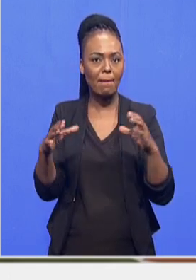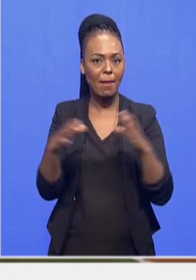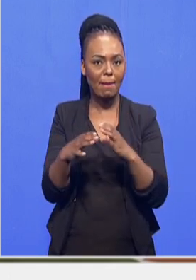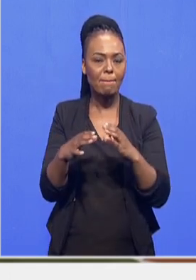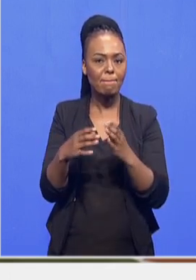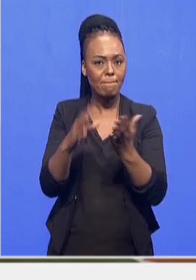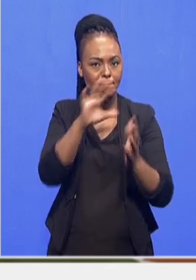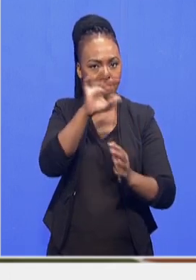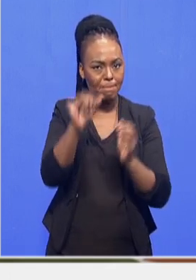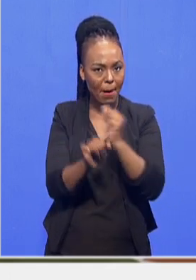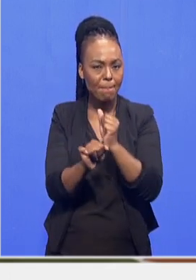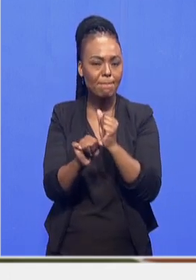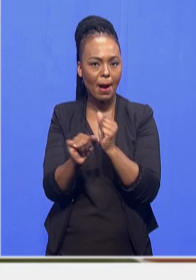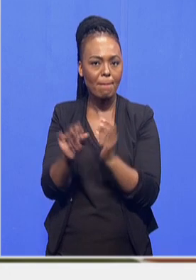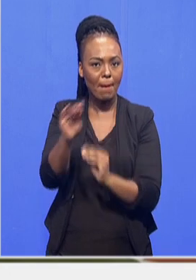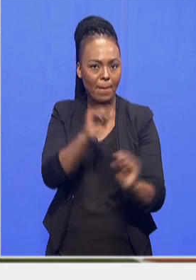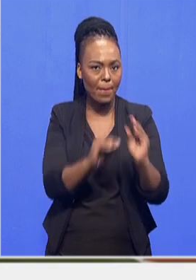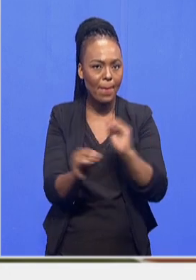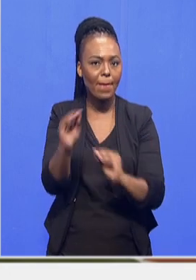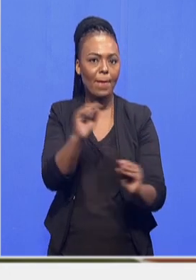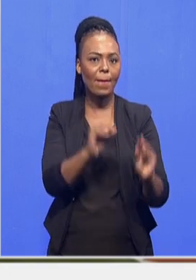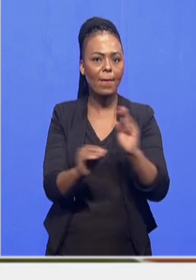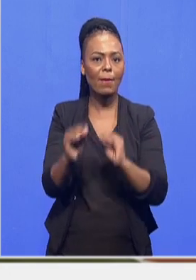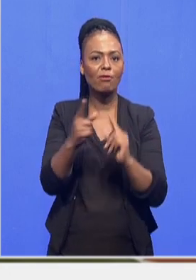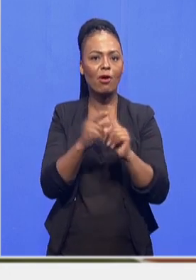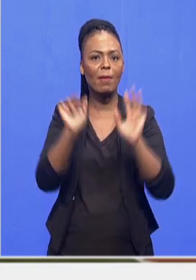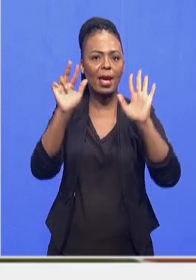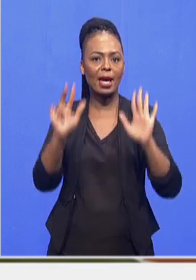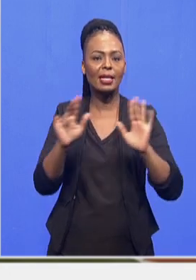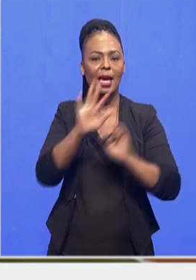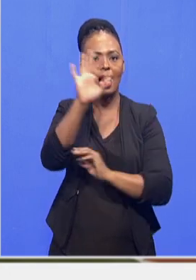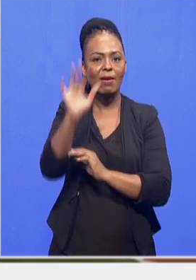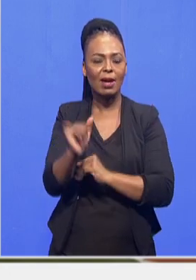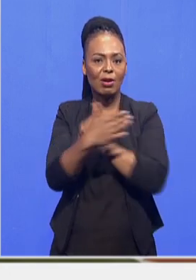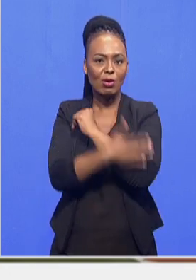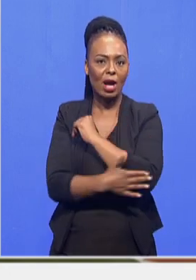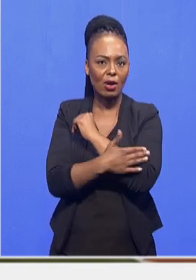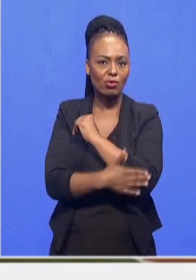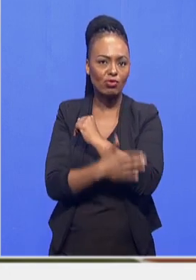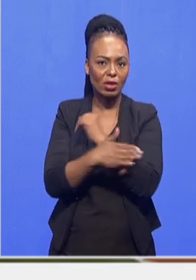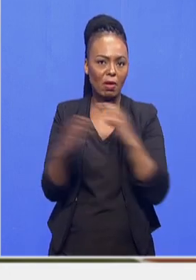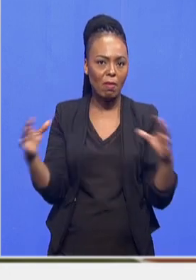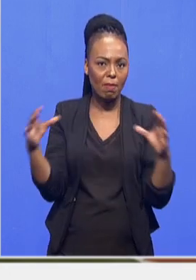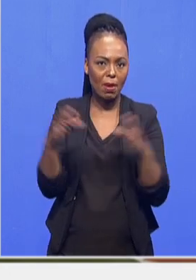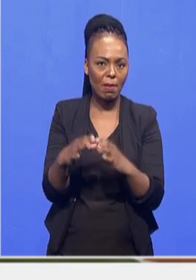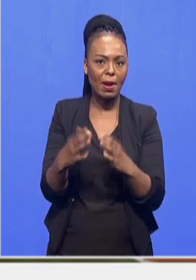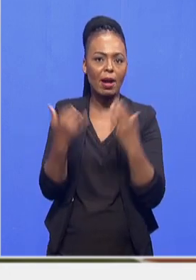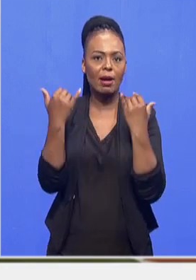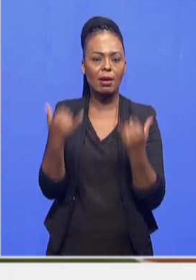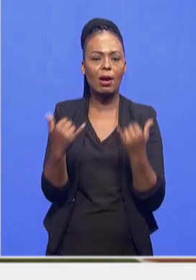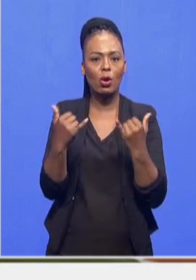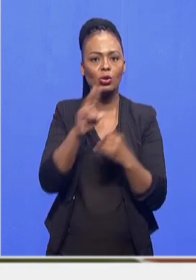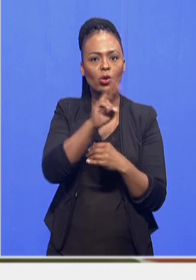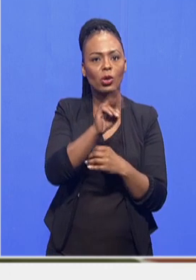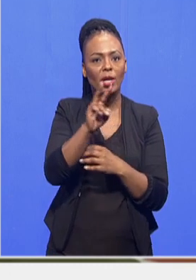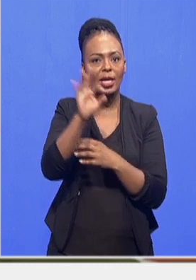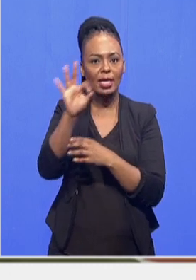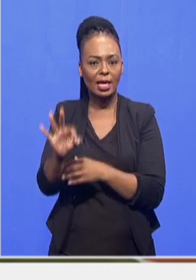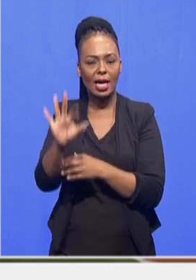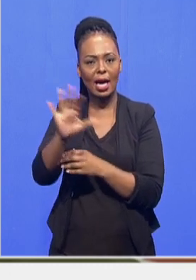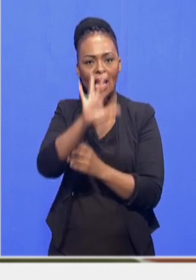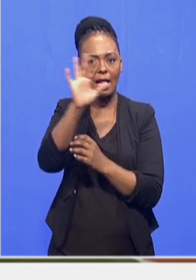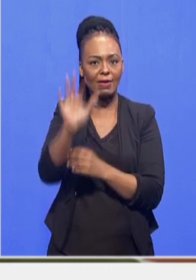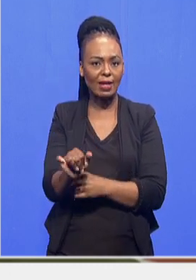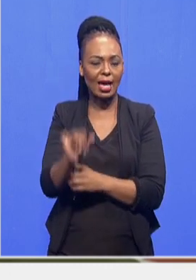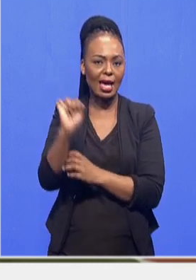thick and fast from the 8 African countries that are forming part of this 2023 Africa Energy Indaba. Most